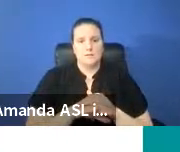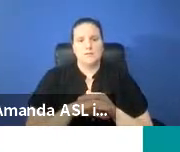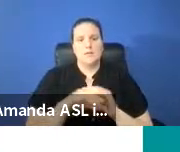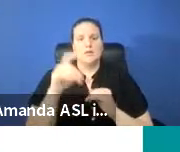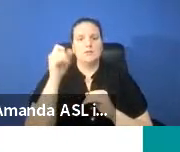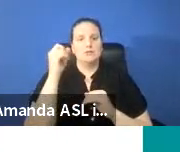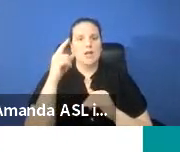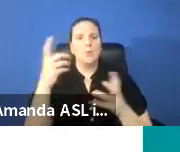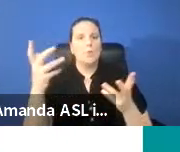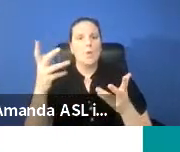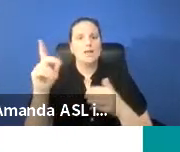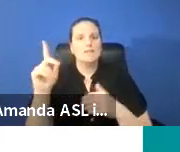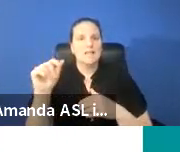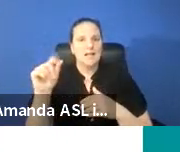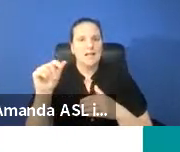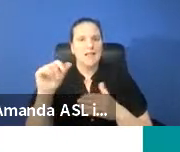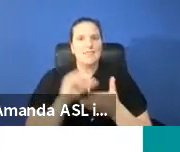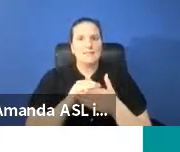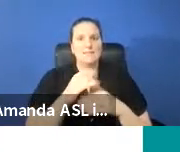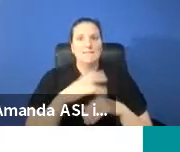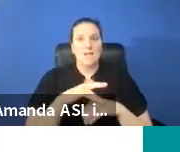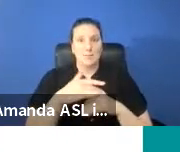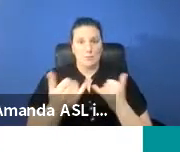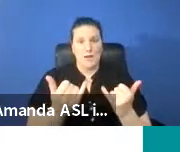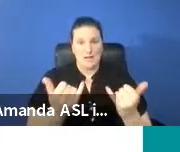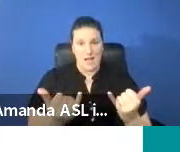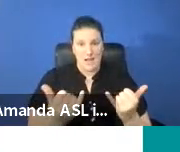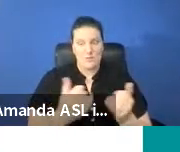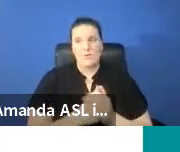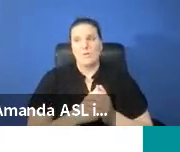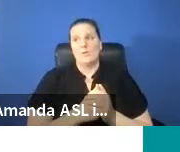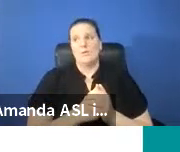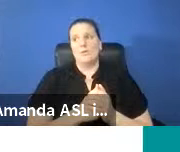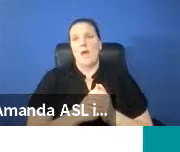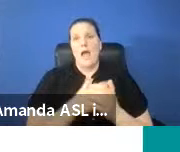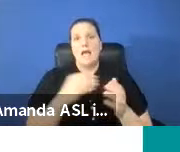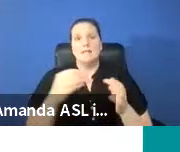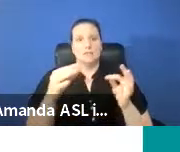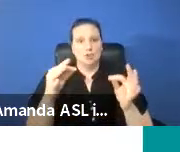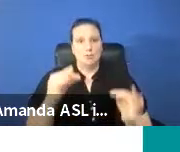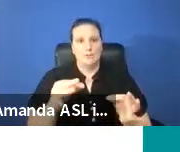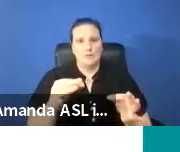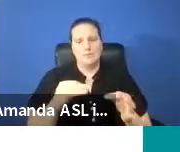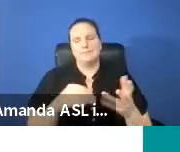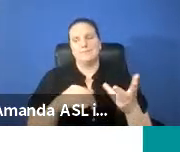understanding what data is actually available now, and determining